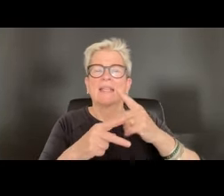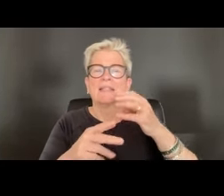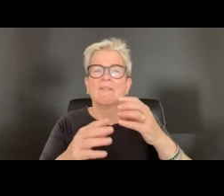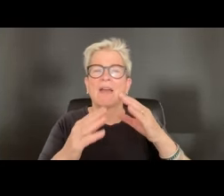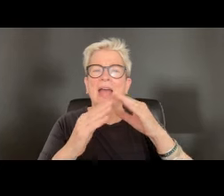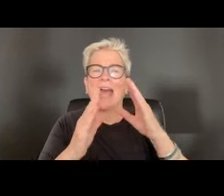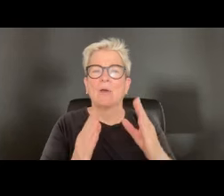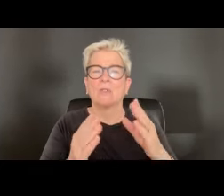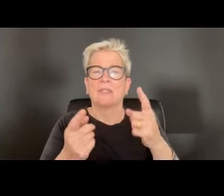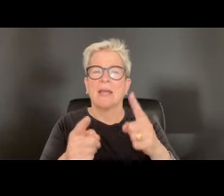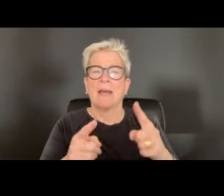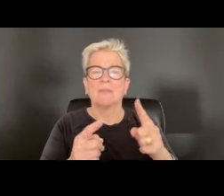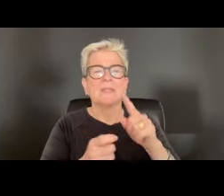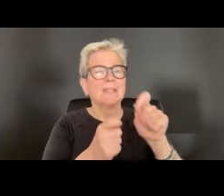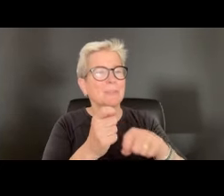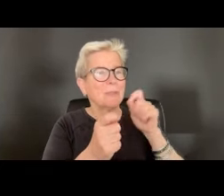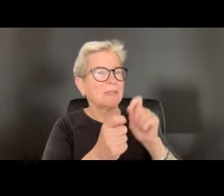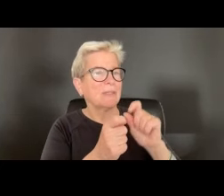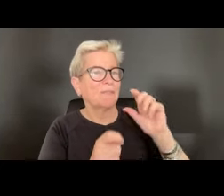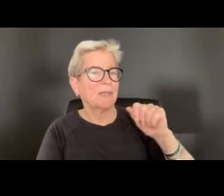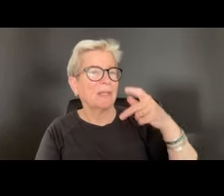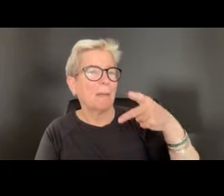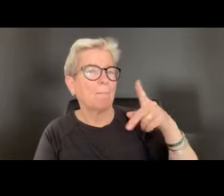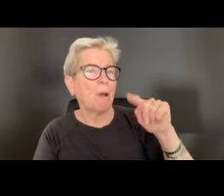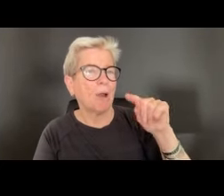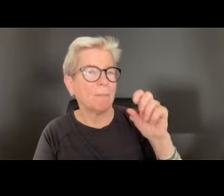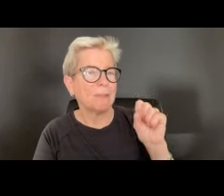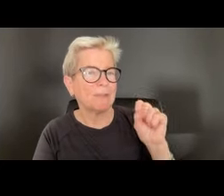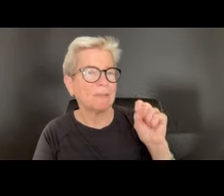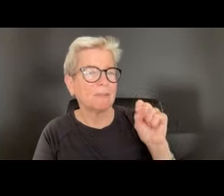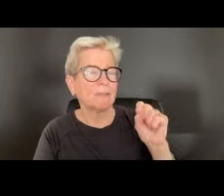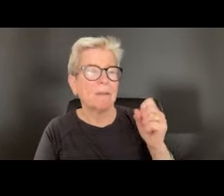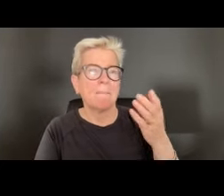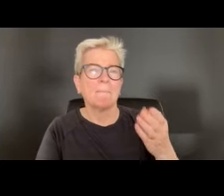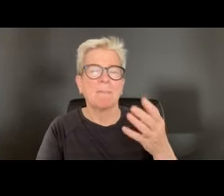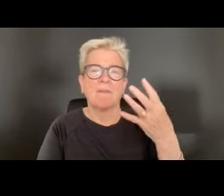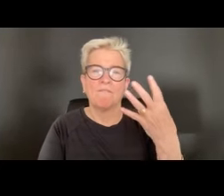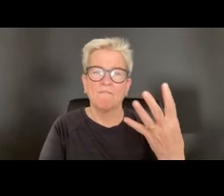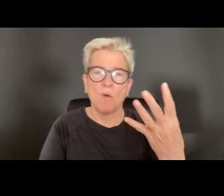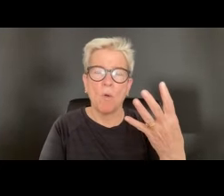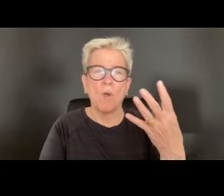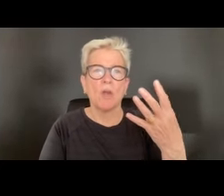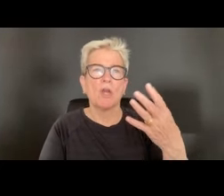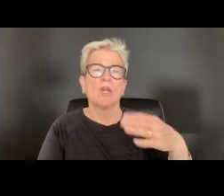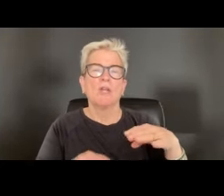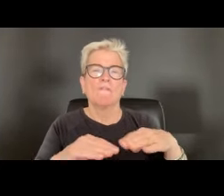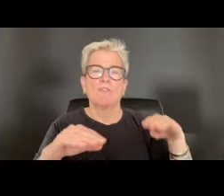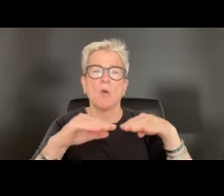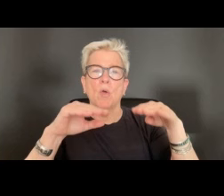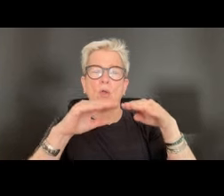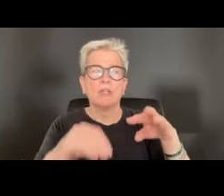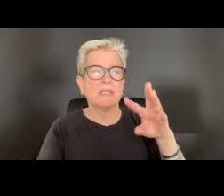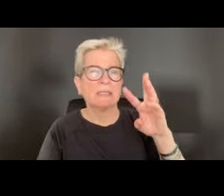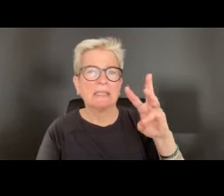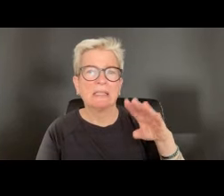apartments. So we described those areas could have 4 to 6 story housing in